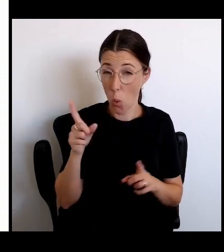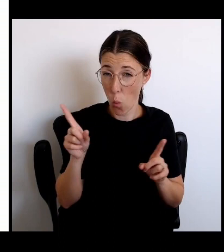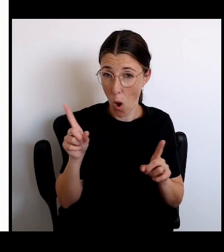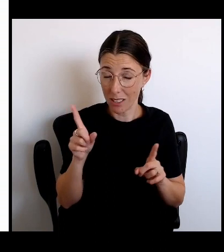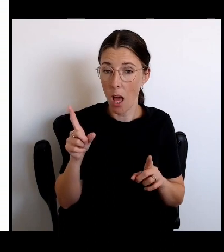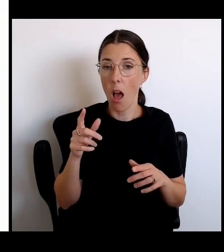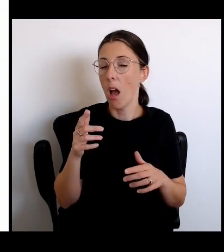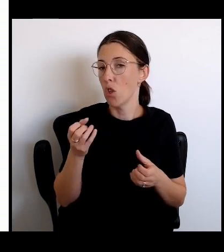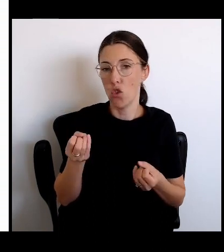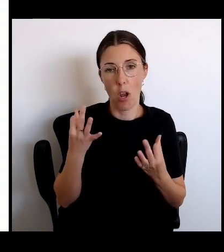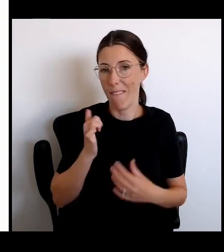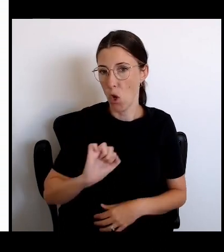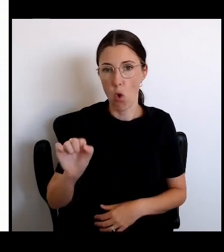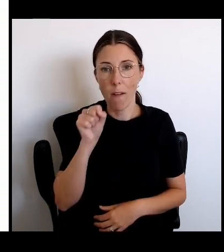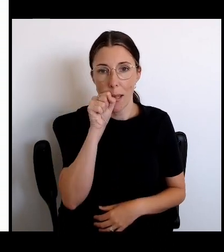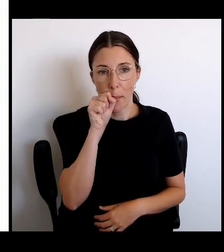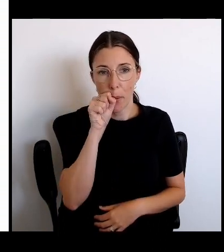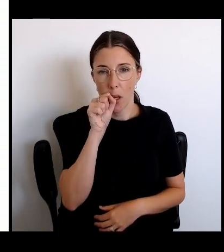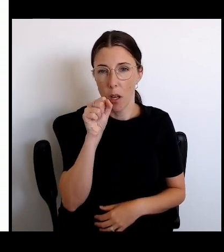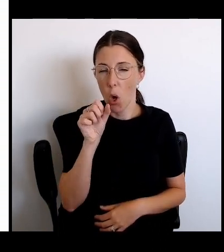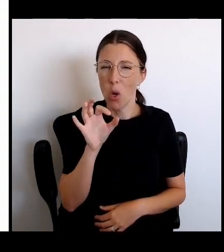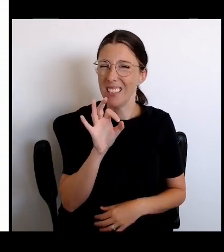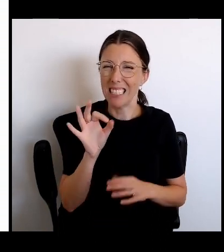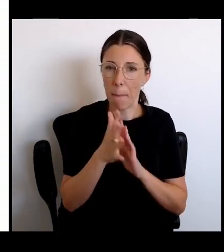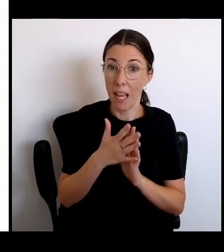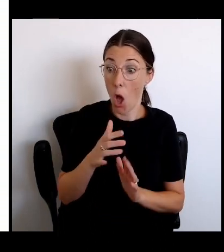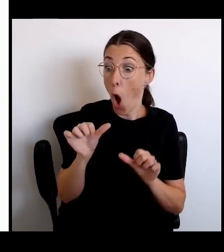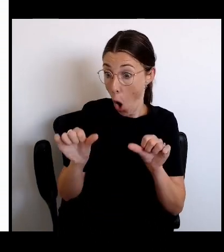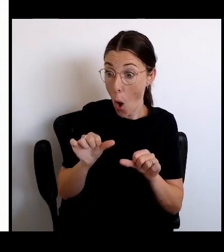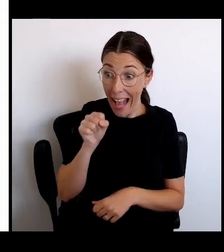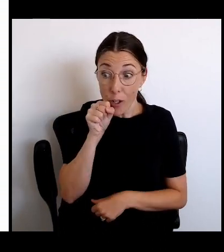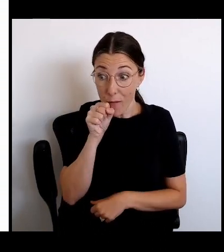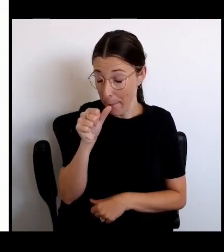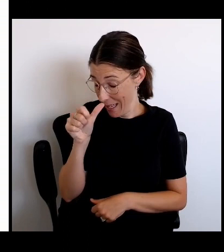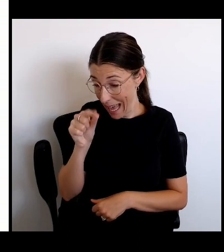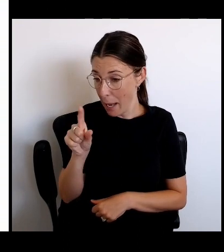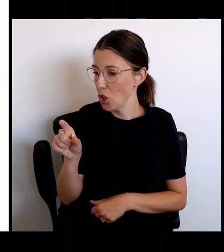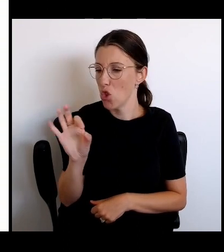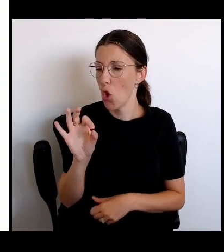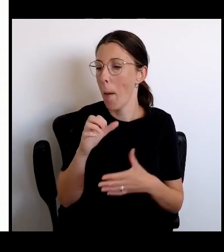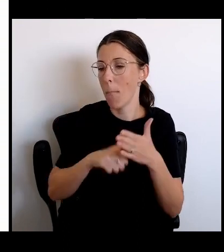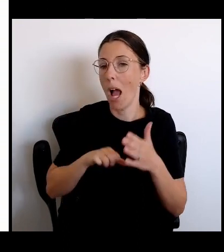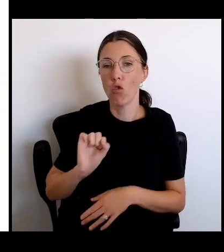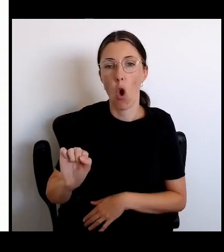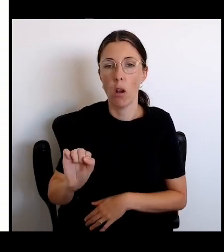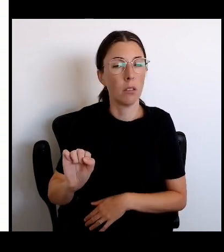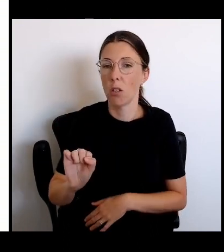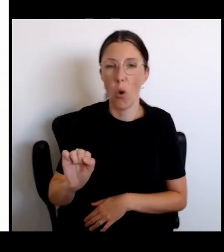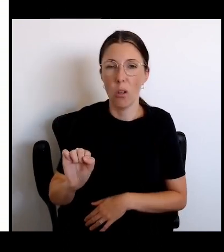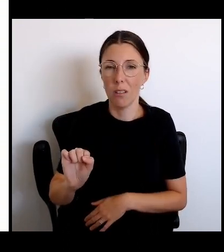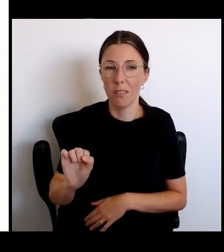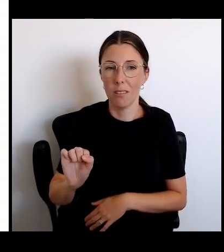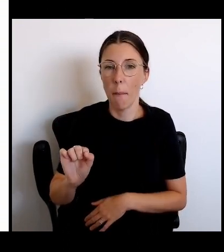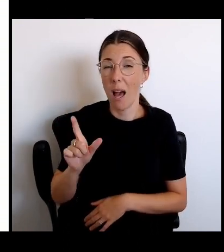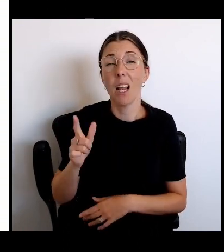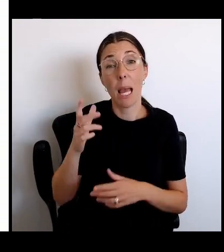okay to vape, just don't have your own. But if anything, the messaging to this segment is please do not buy your own vape.